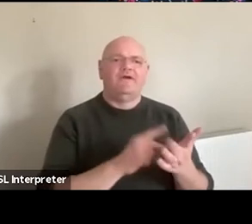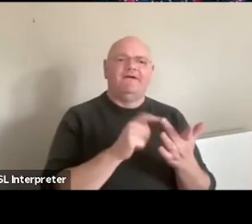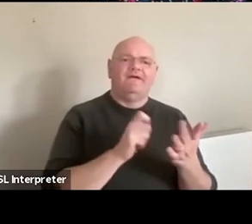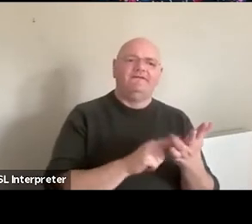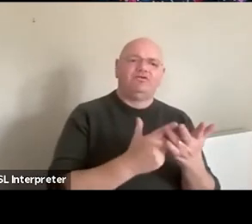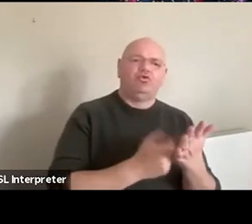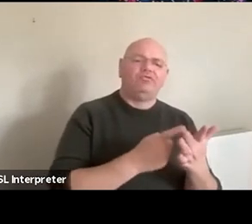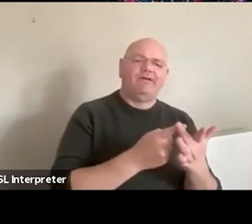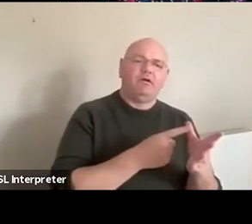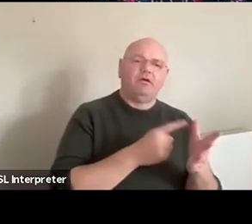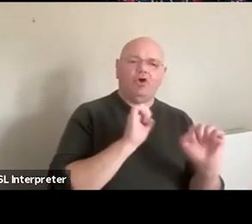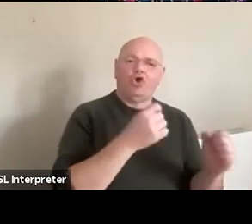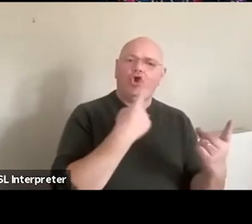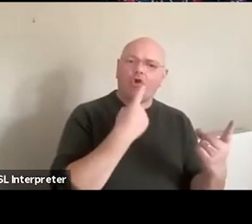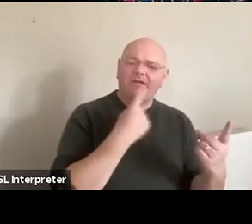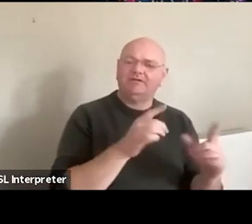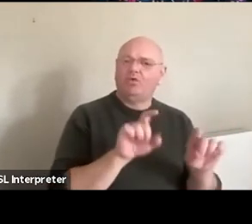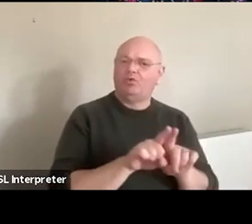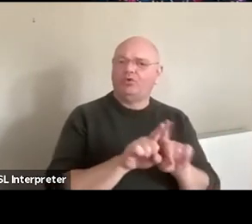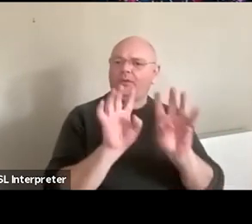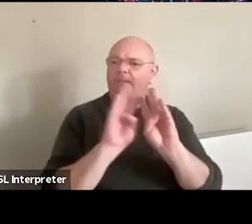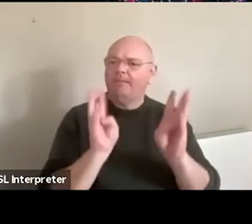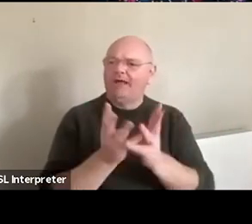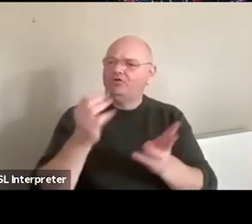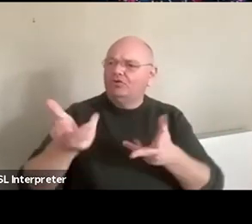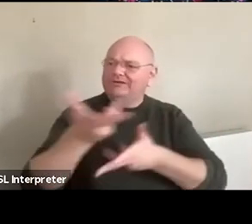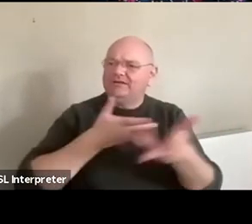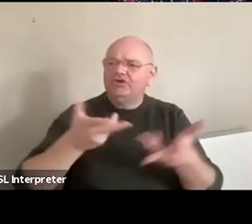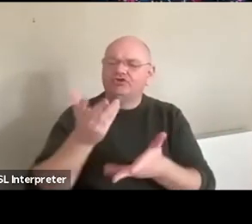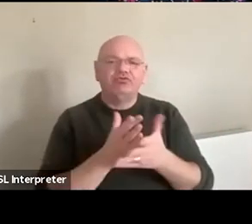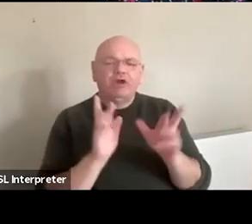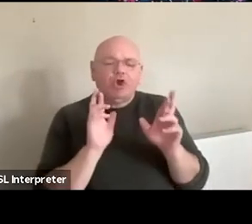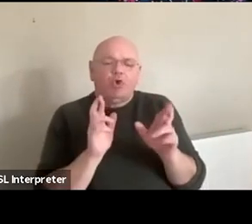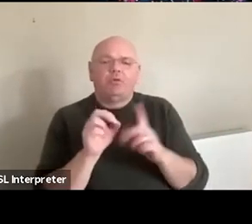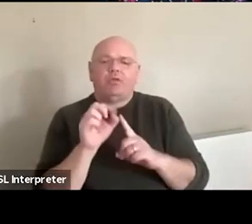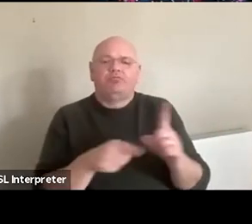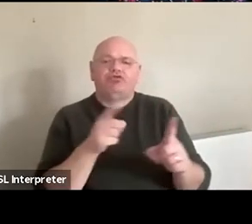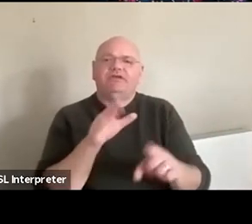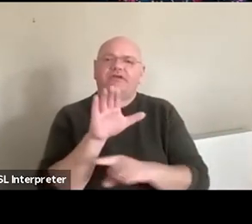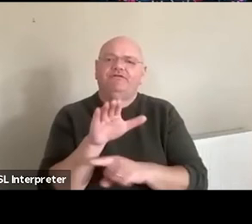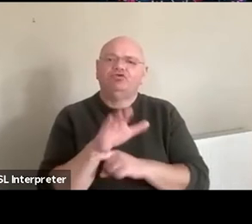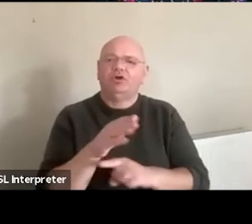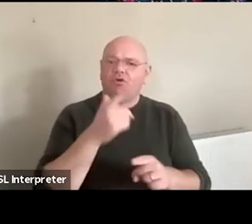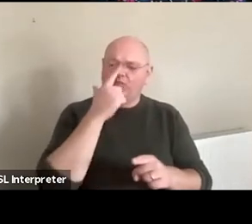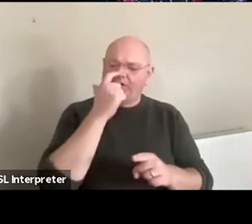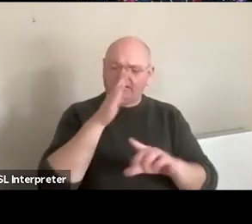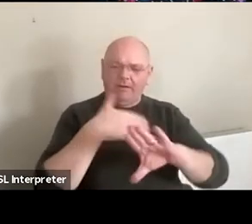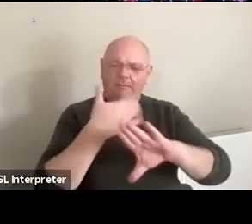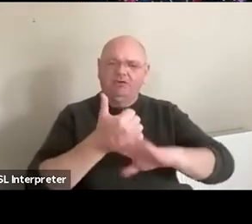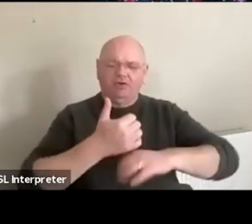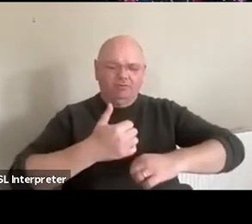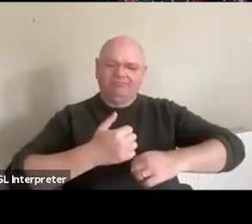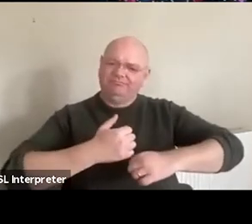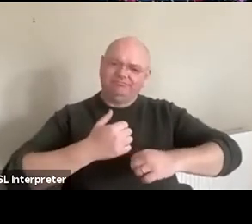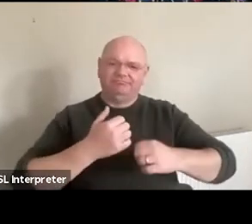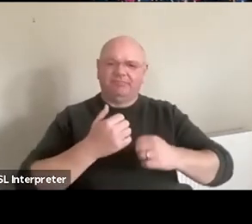we're really hoping that in the project going forward that we implement, we build on our own relational power, and we